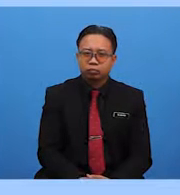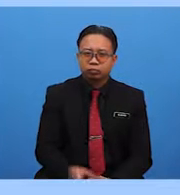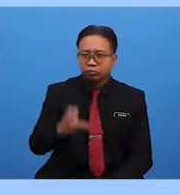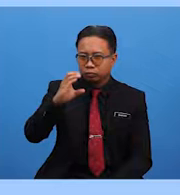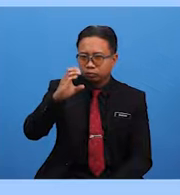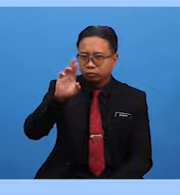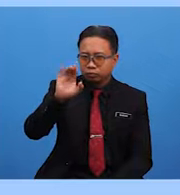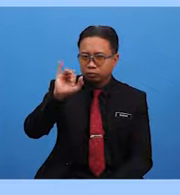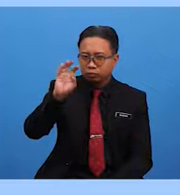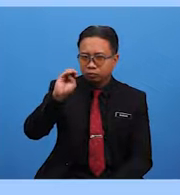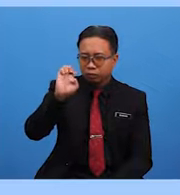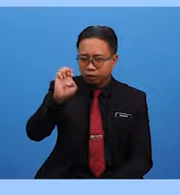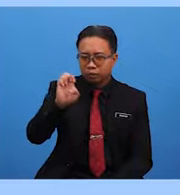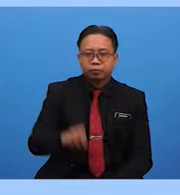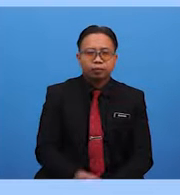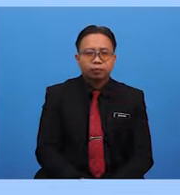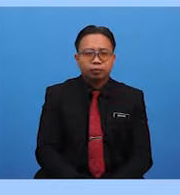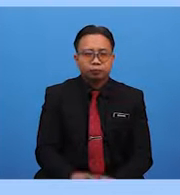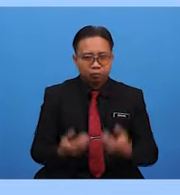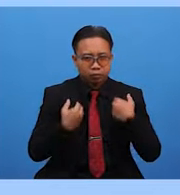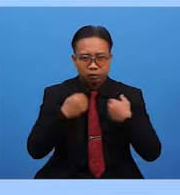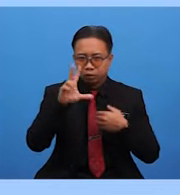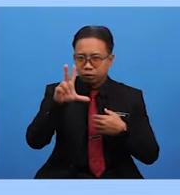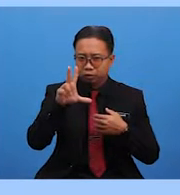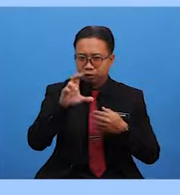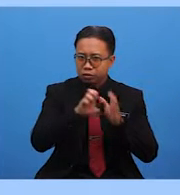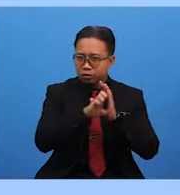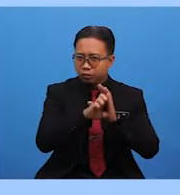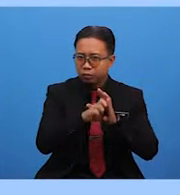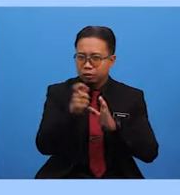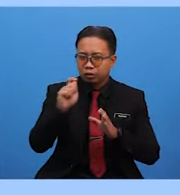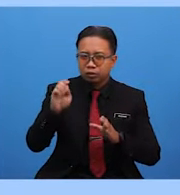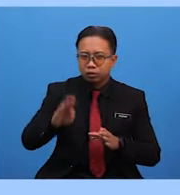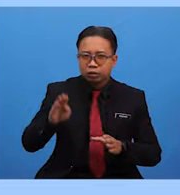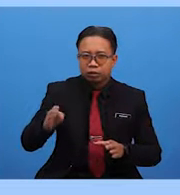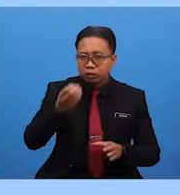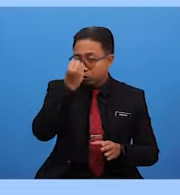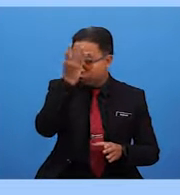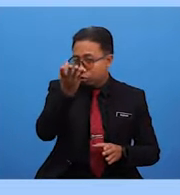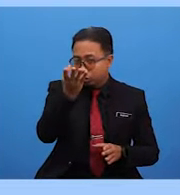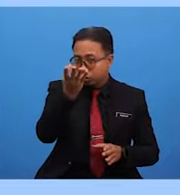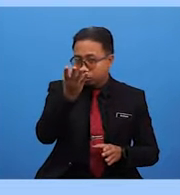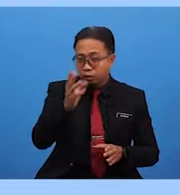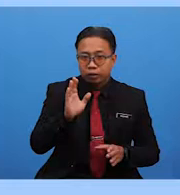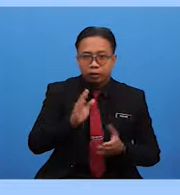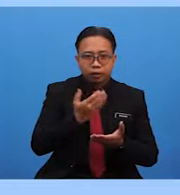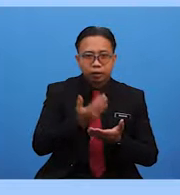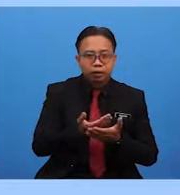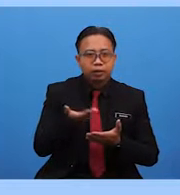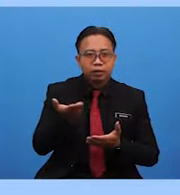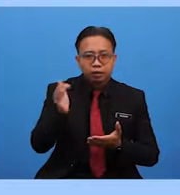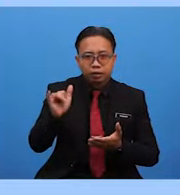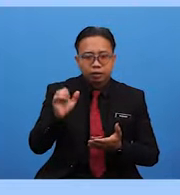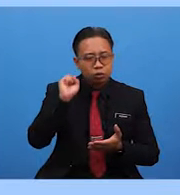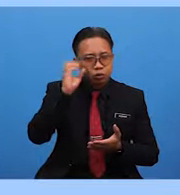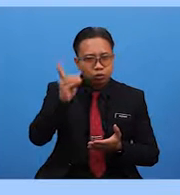crime. We have come to the third example. The children were told that they should eat more fruits